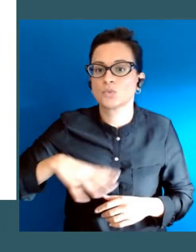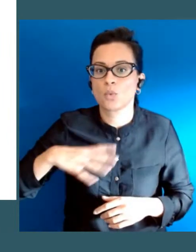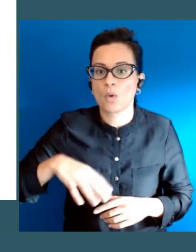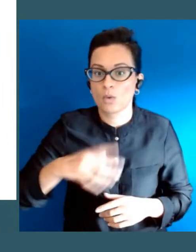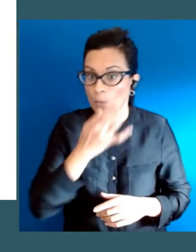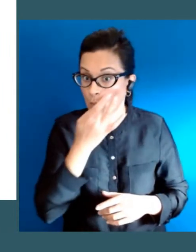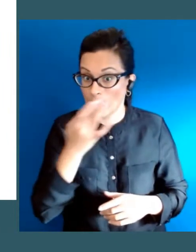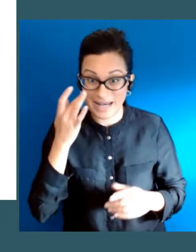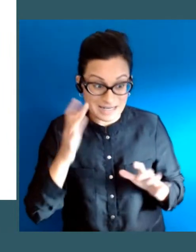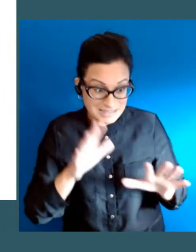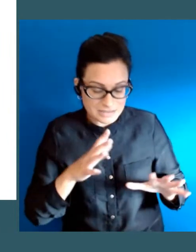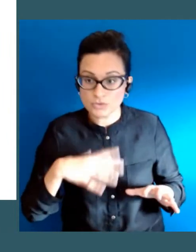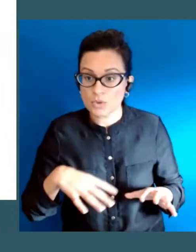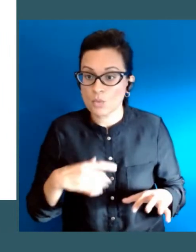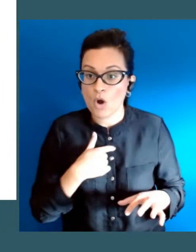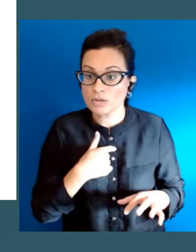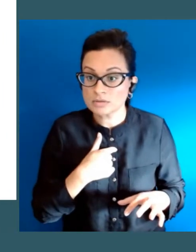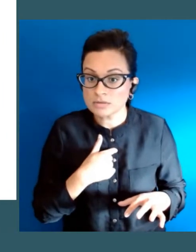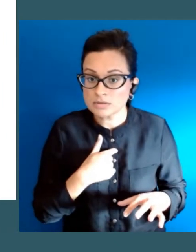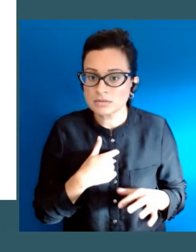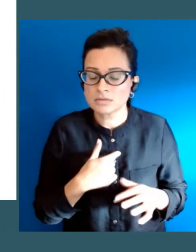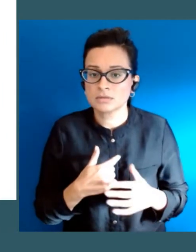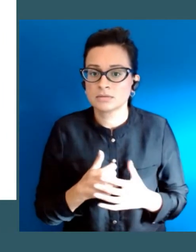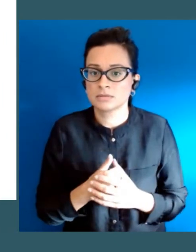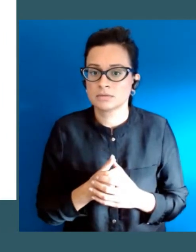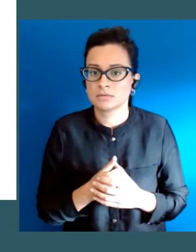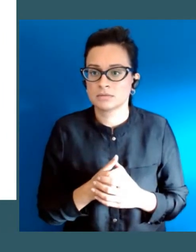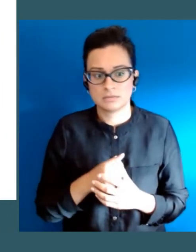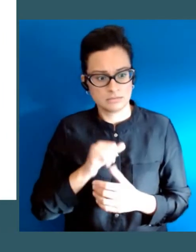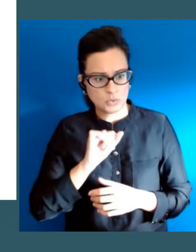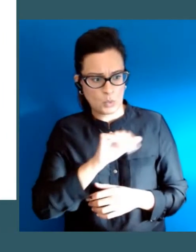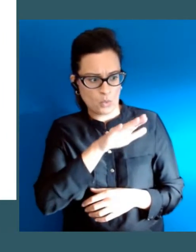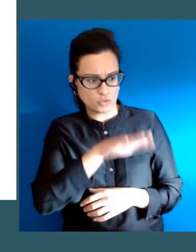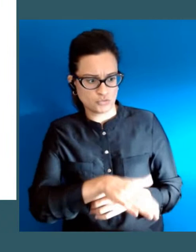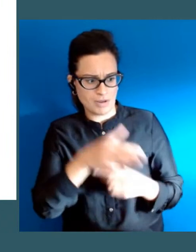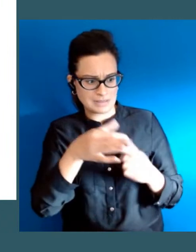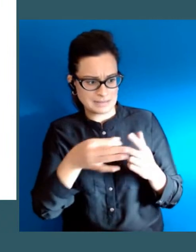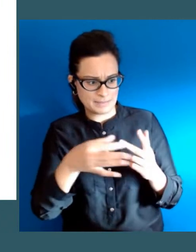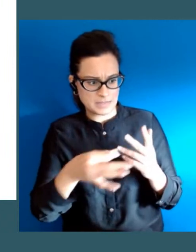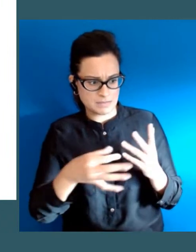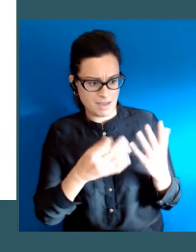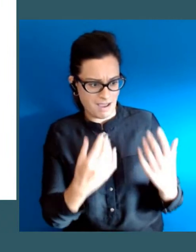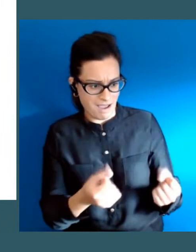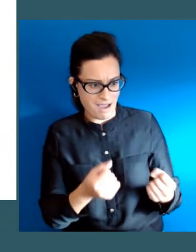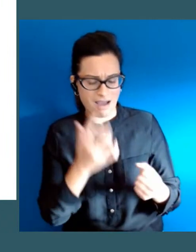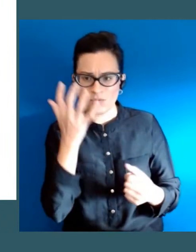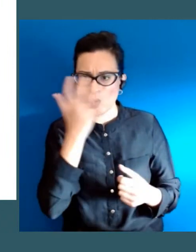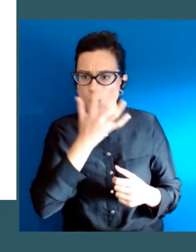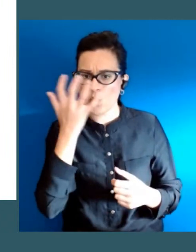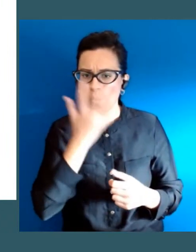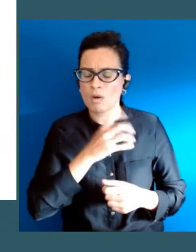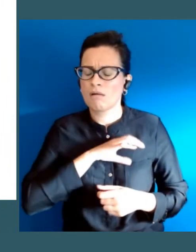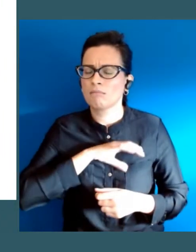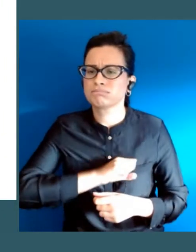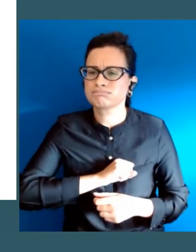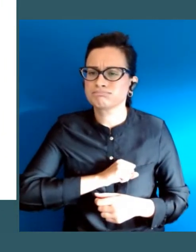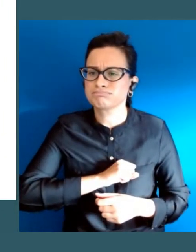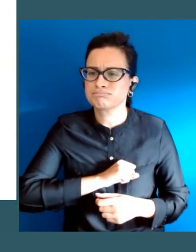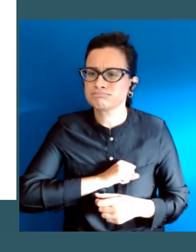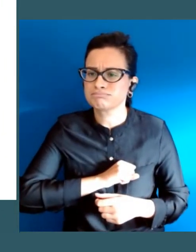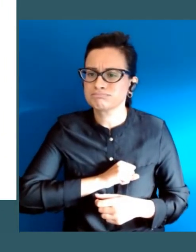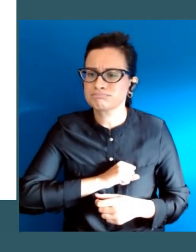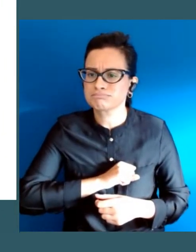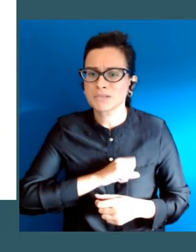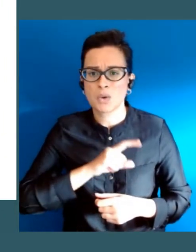want, you know, your child to have those symptoms. It must be devastating to watch your child have those